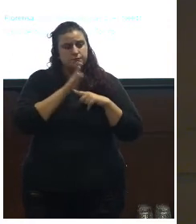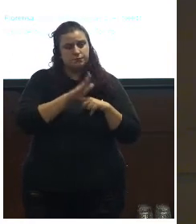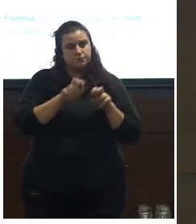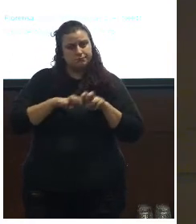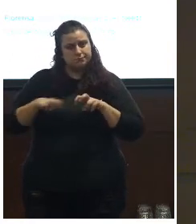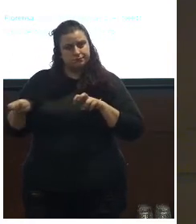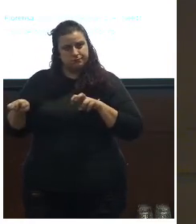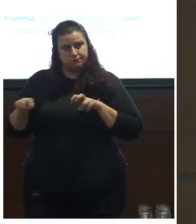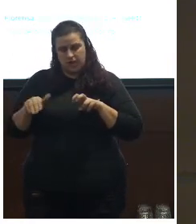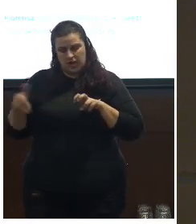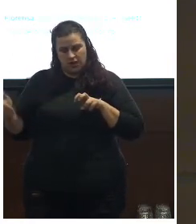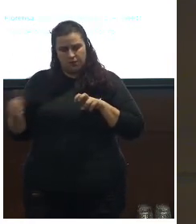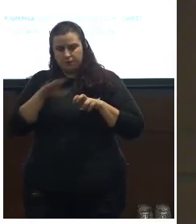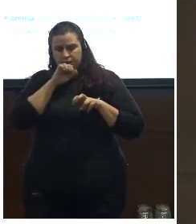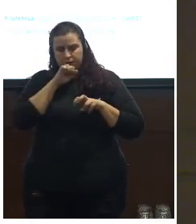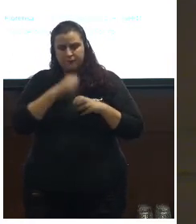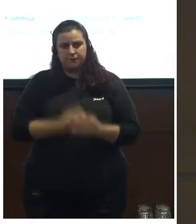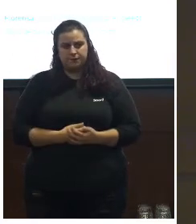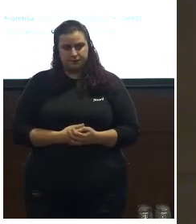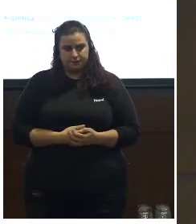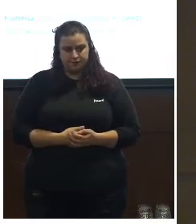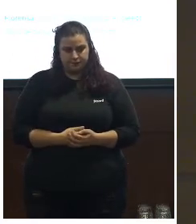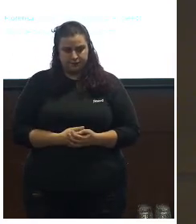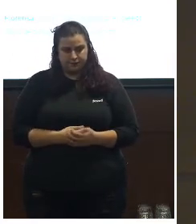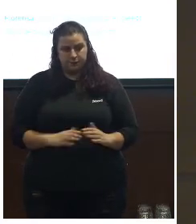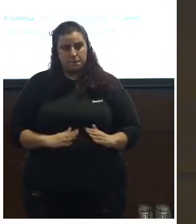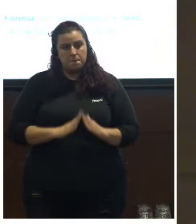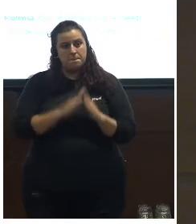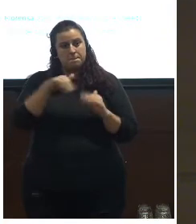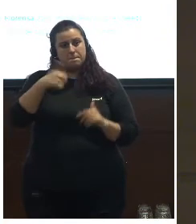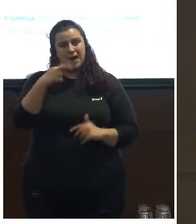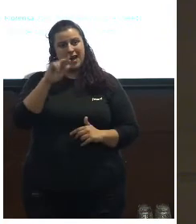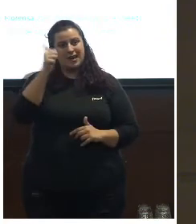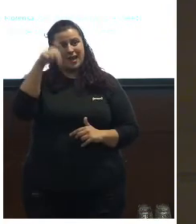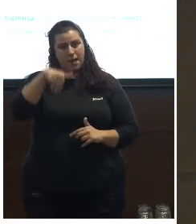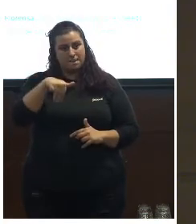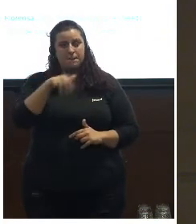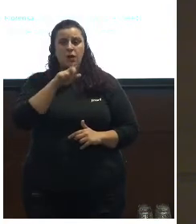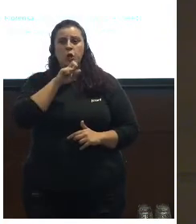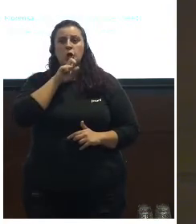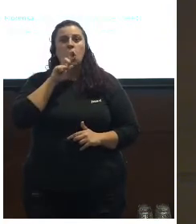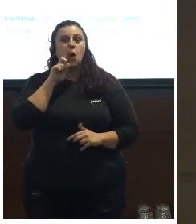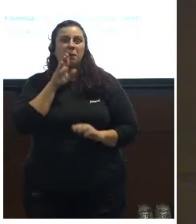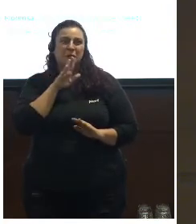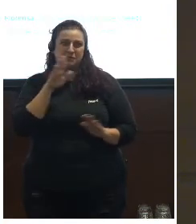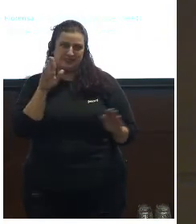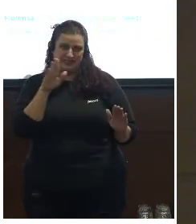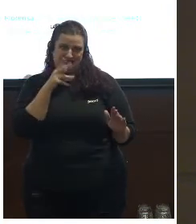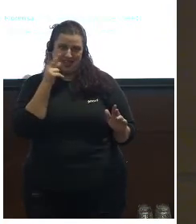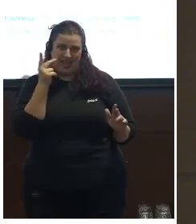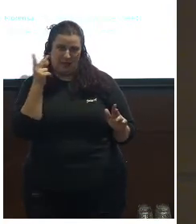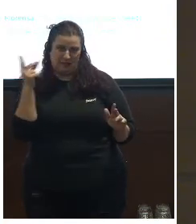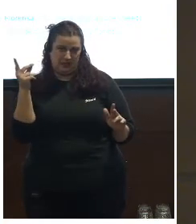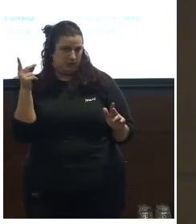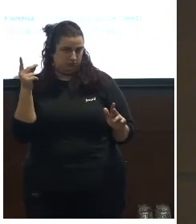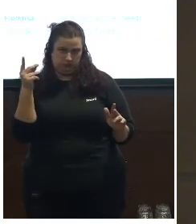to me, you find Mirjam. I decided to only give the first names. That's the most important to remember. So Mirjam